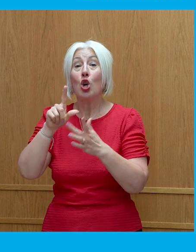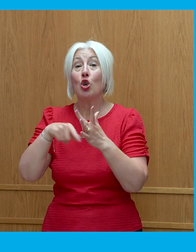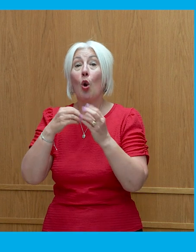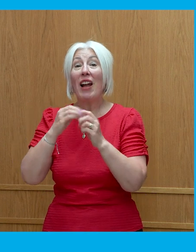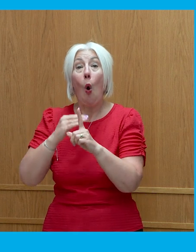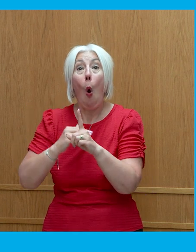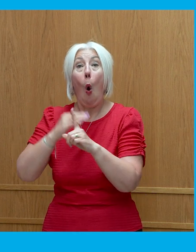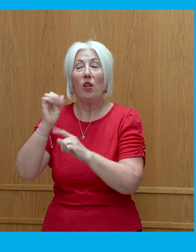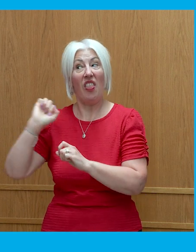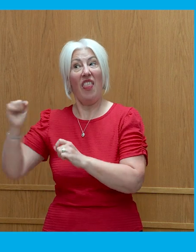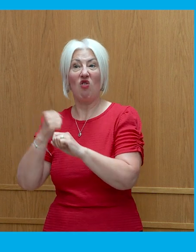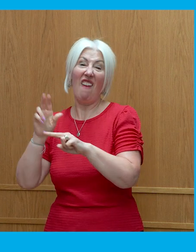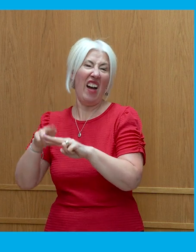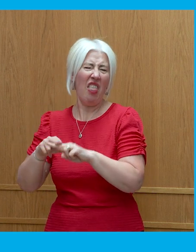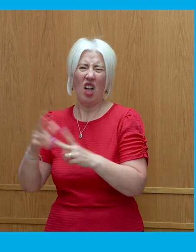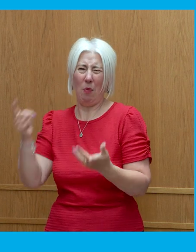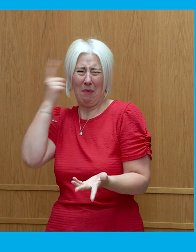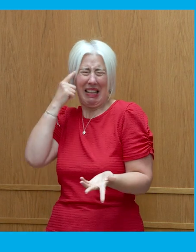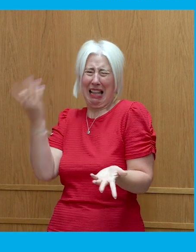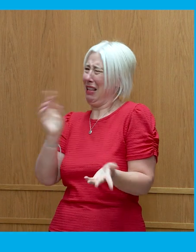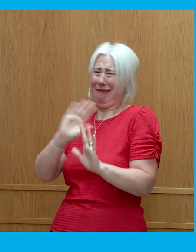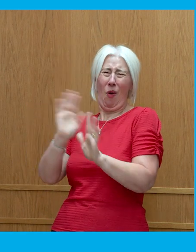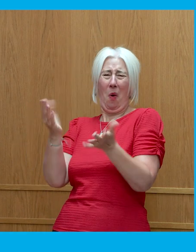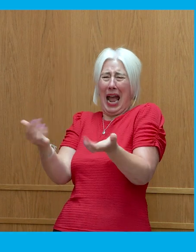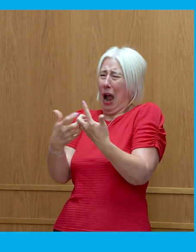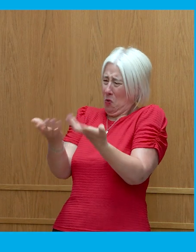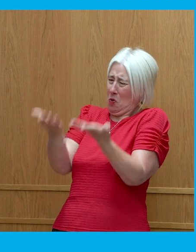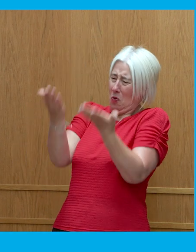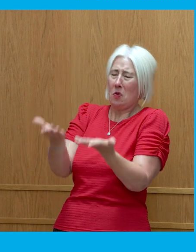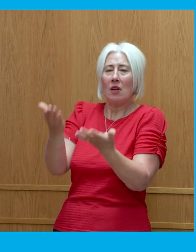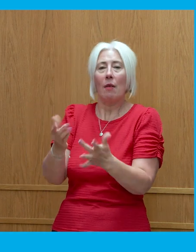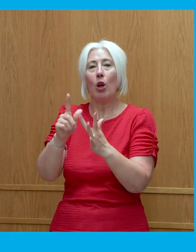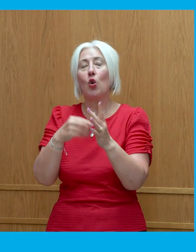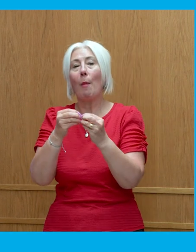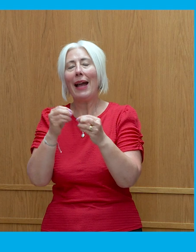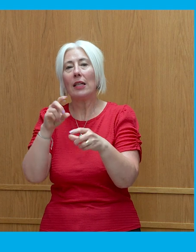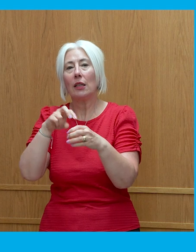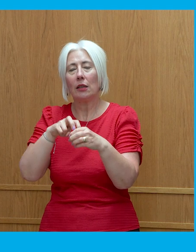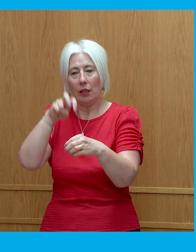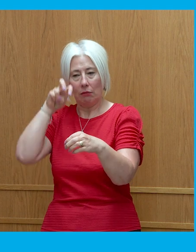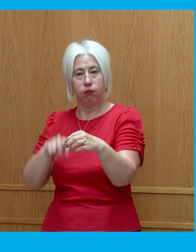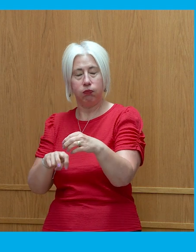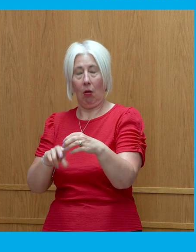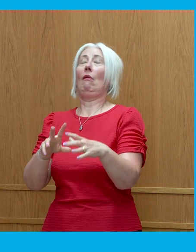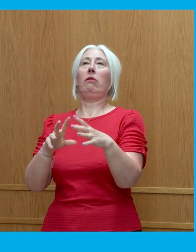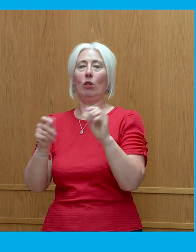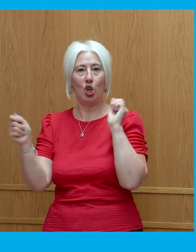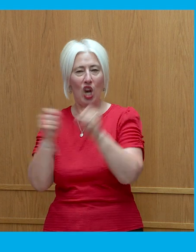just didn't make any sense to them. Obviously, Biden stepping down completely again changes the